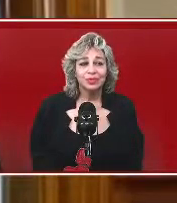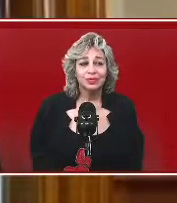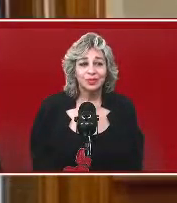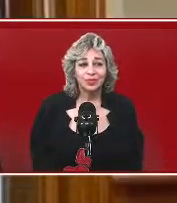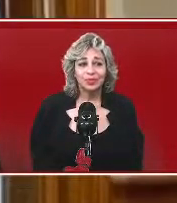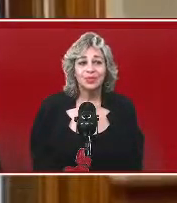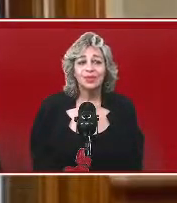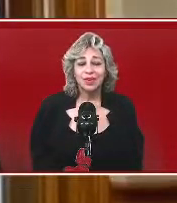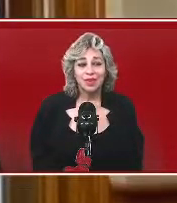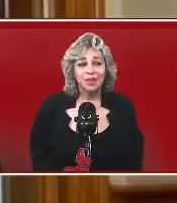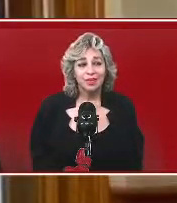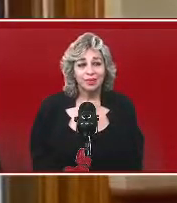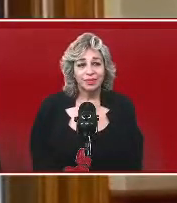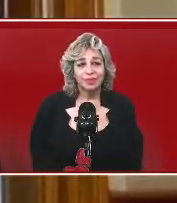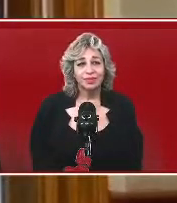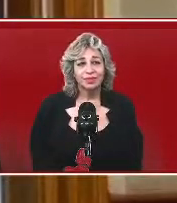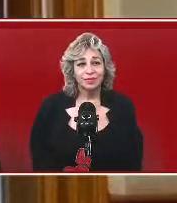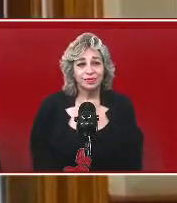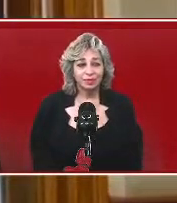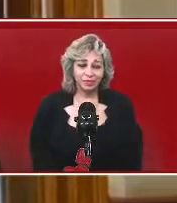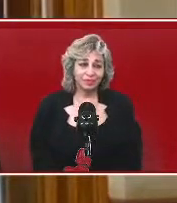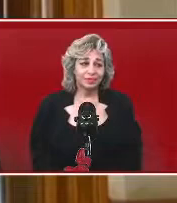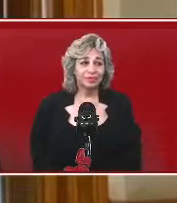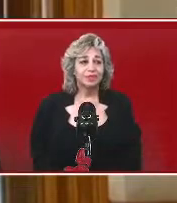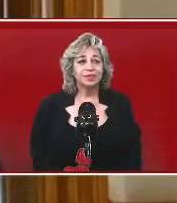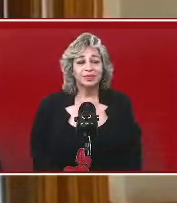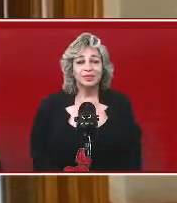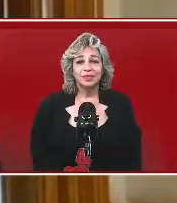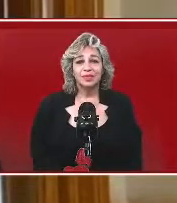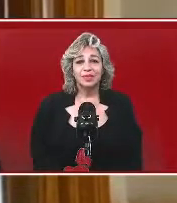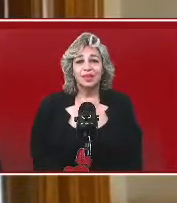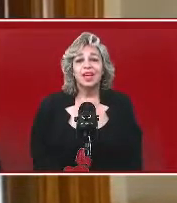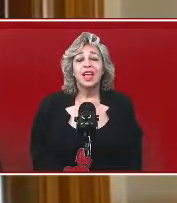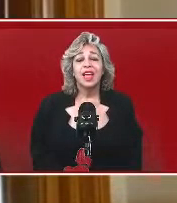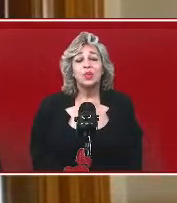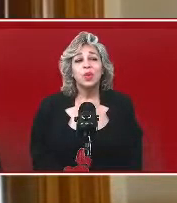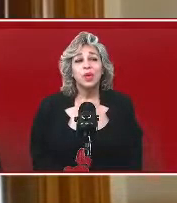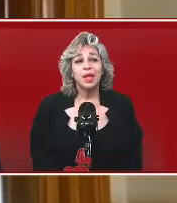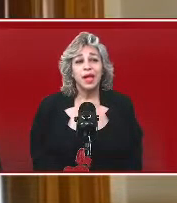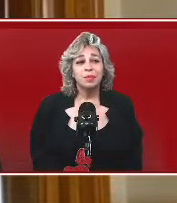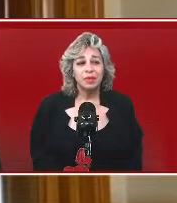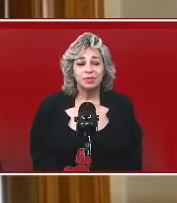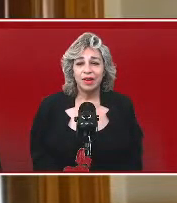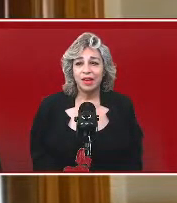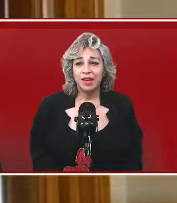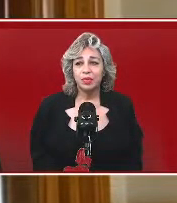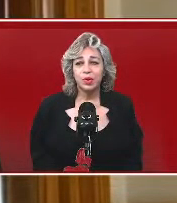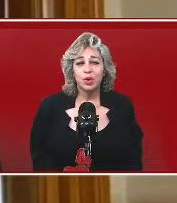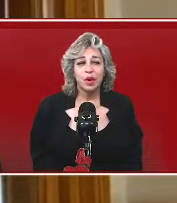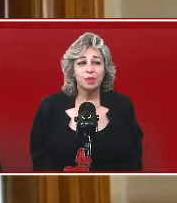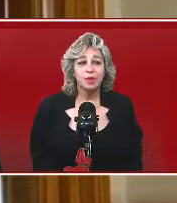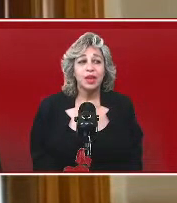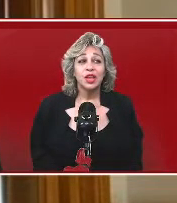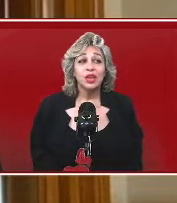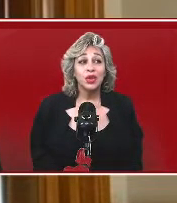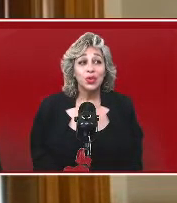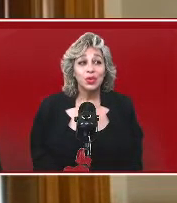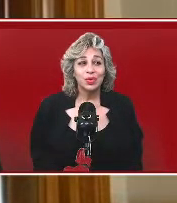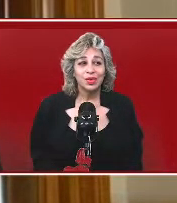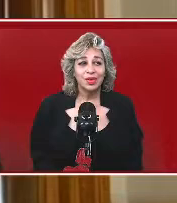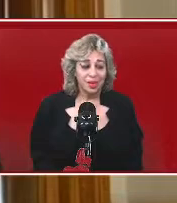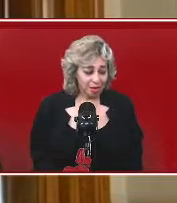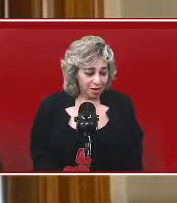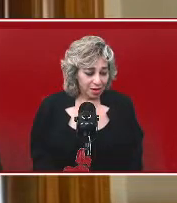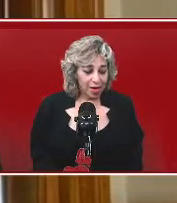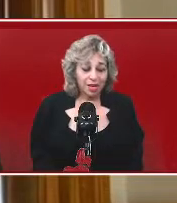Se amplía el programa Jóvenes Construyendo el Futuro. And we will amplify the program